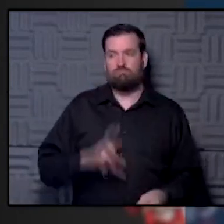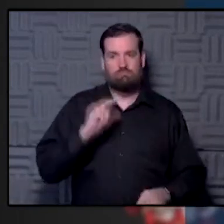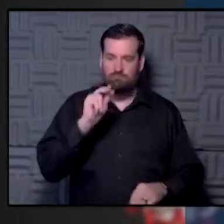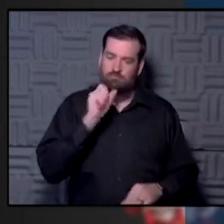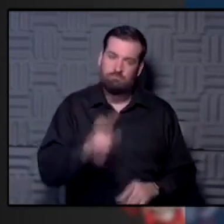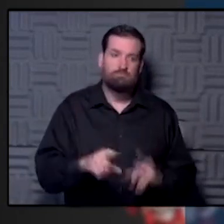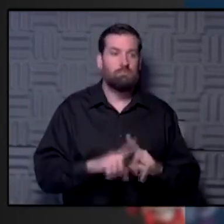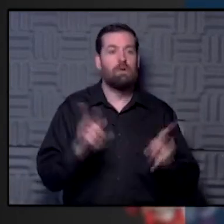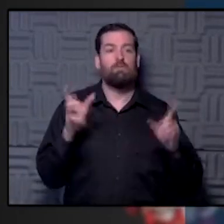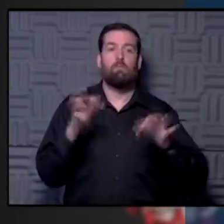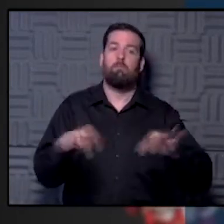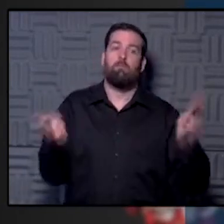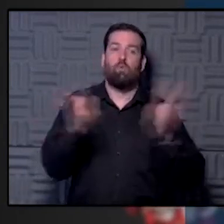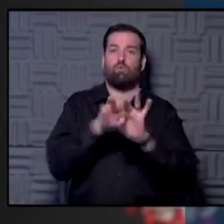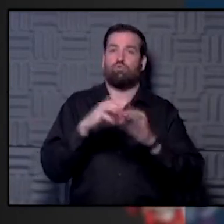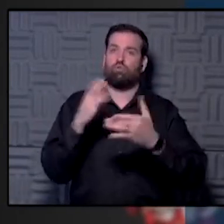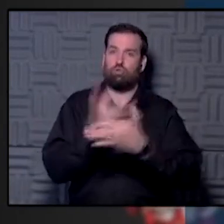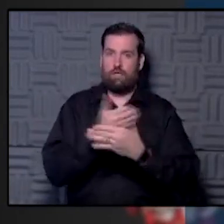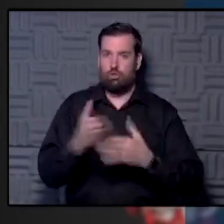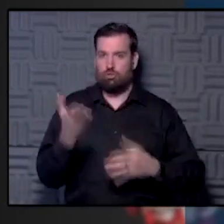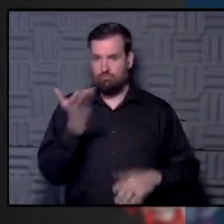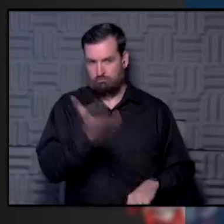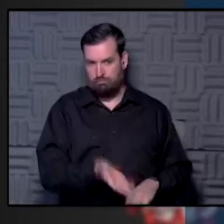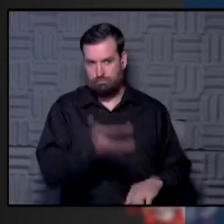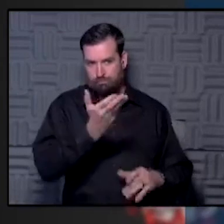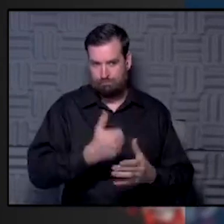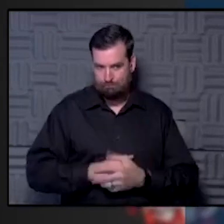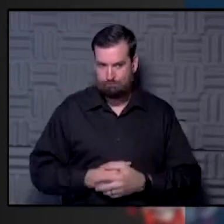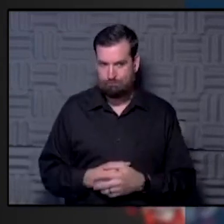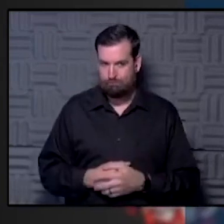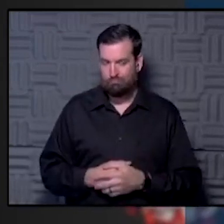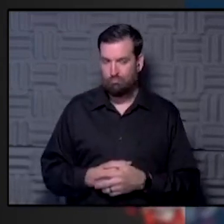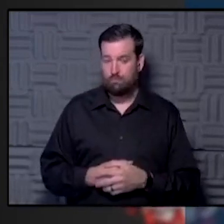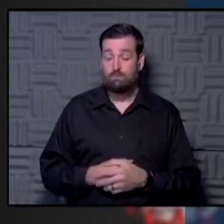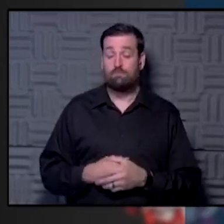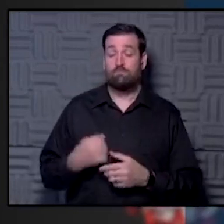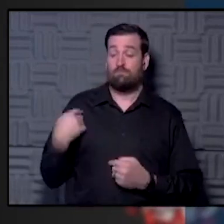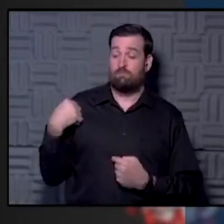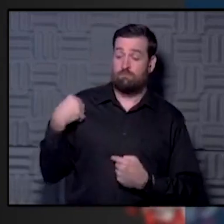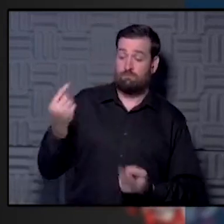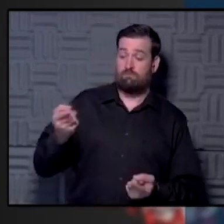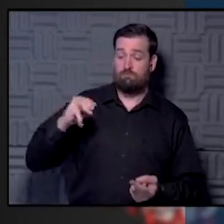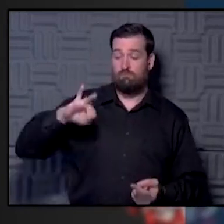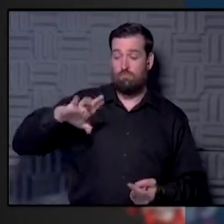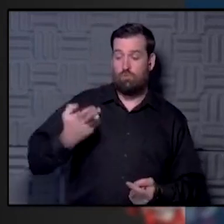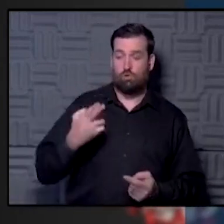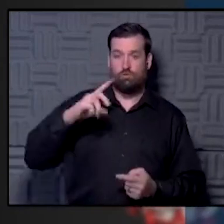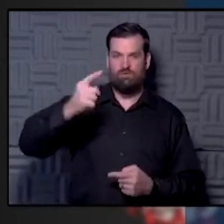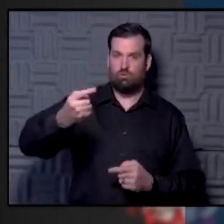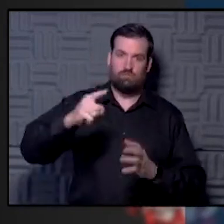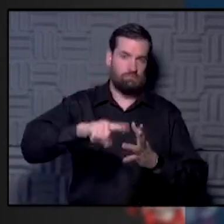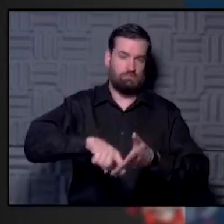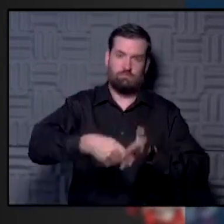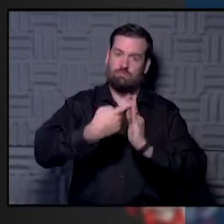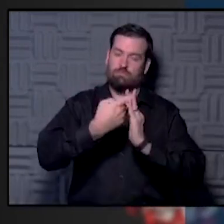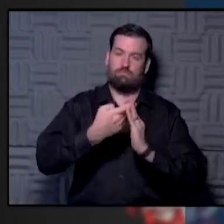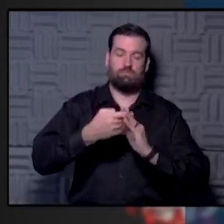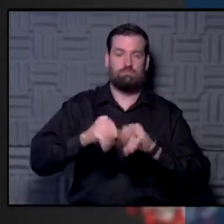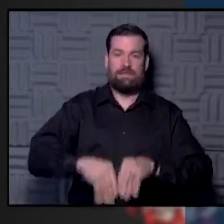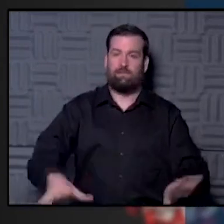was important to sort of share this picture. So since March 1st, since the beginning of the pandemic, we have